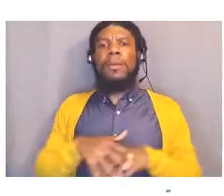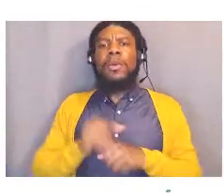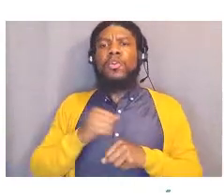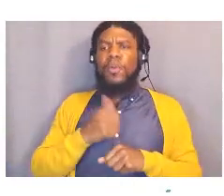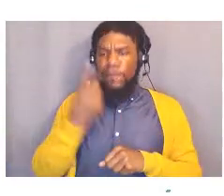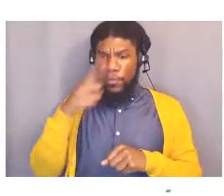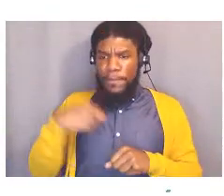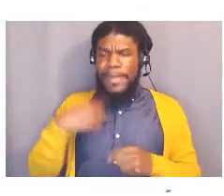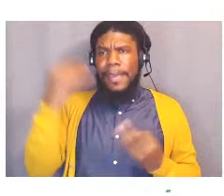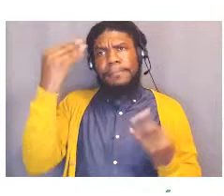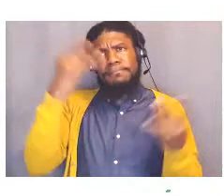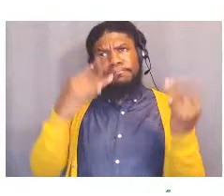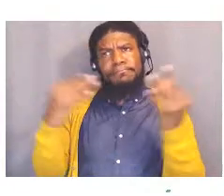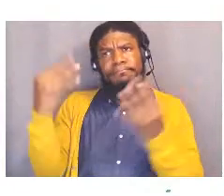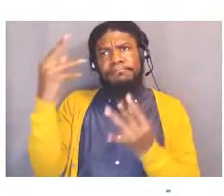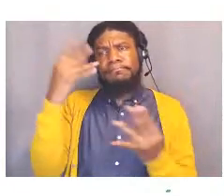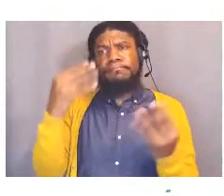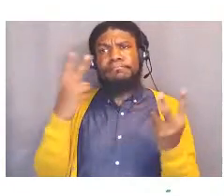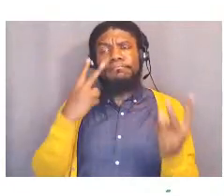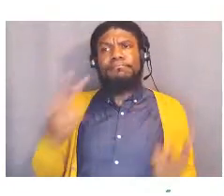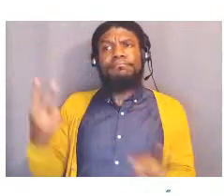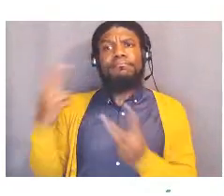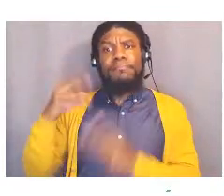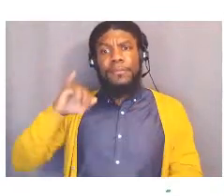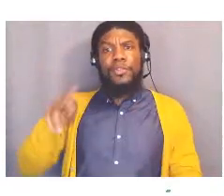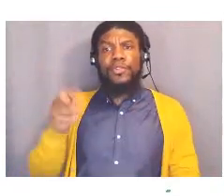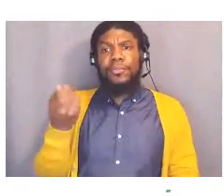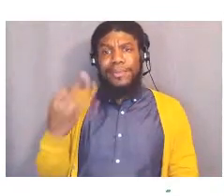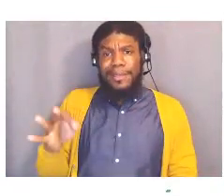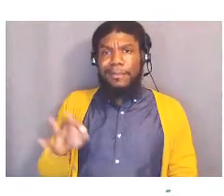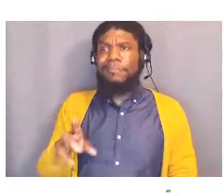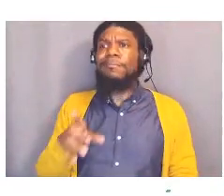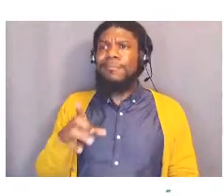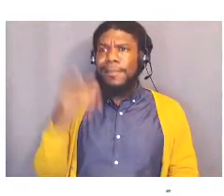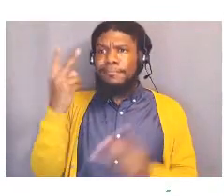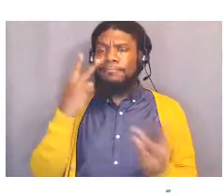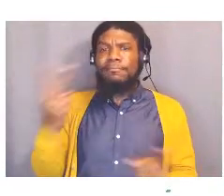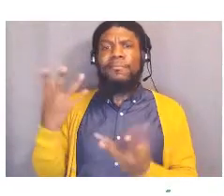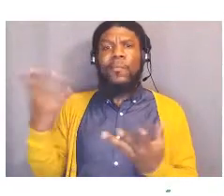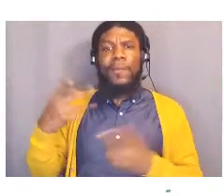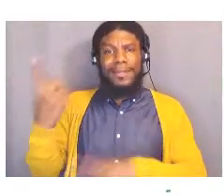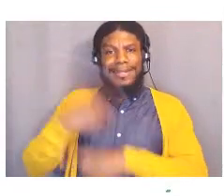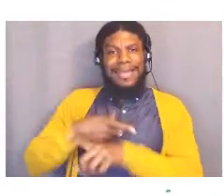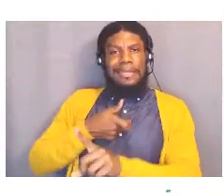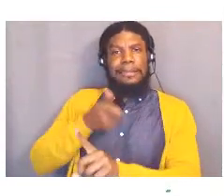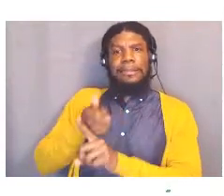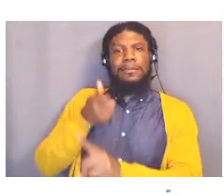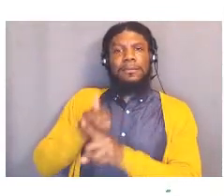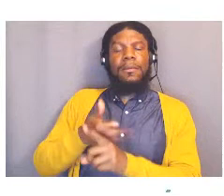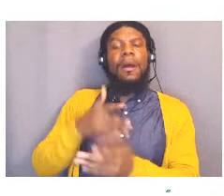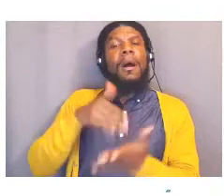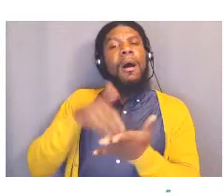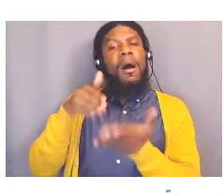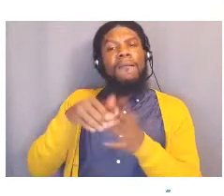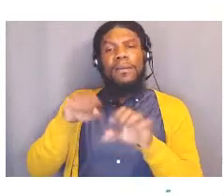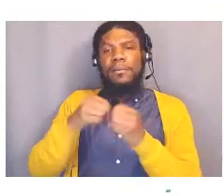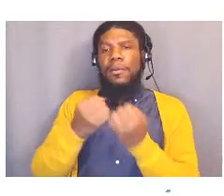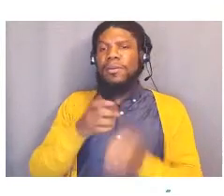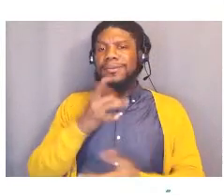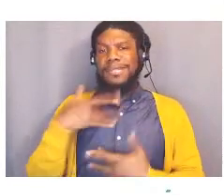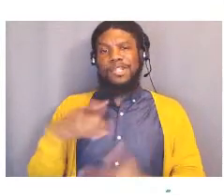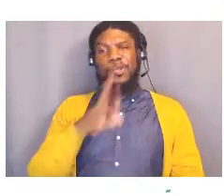I often marvel at the growth of the day itself. Oftentimes, our society does not fully appreciate how